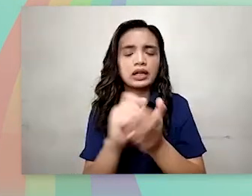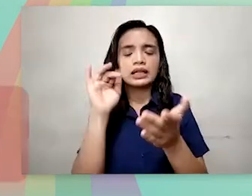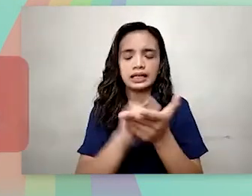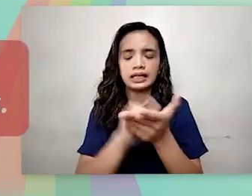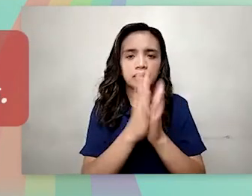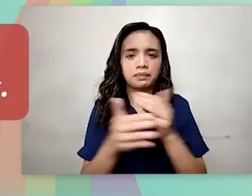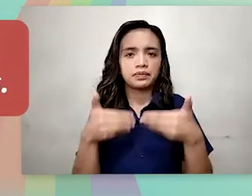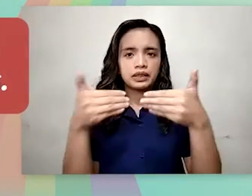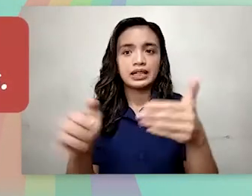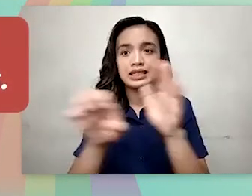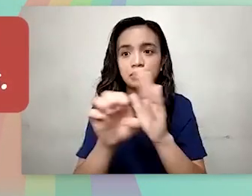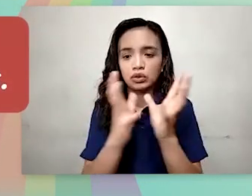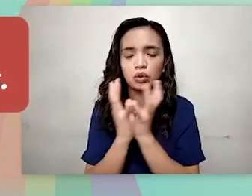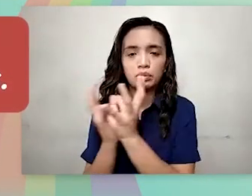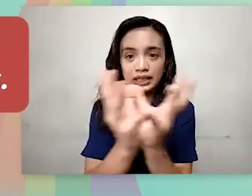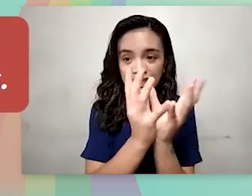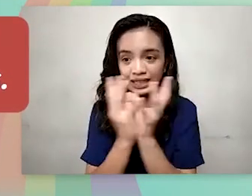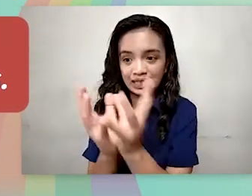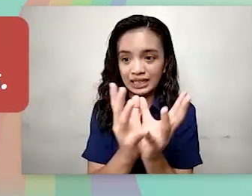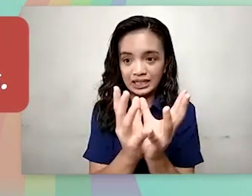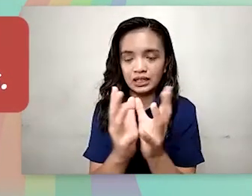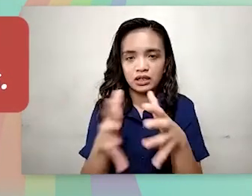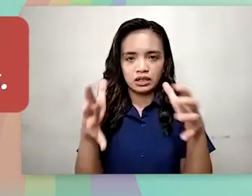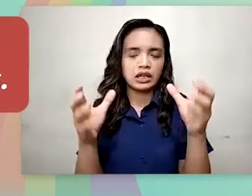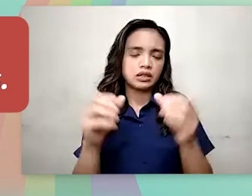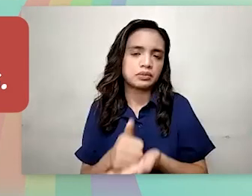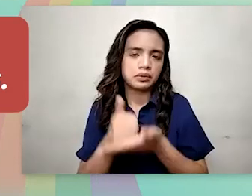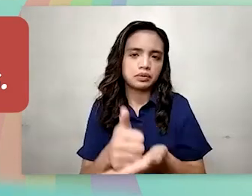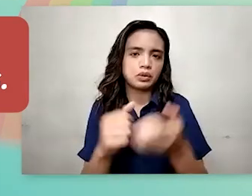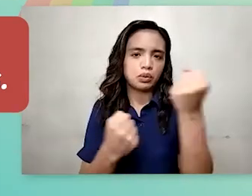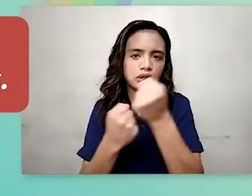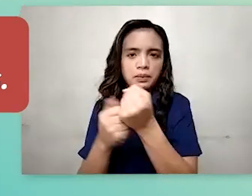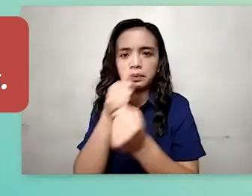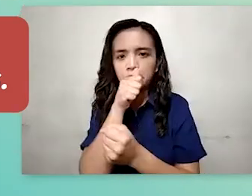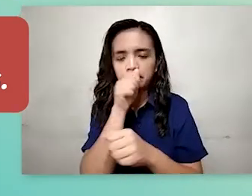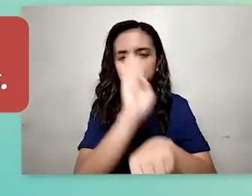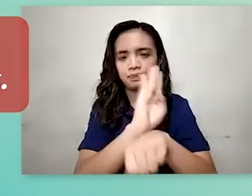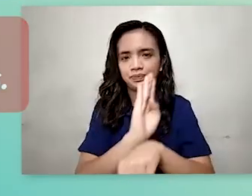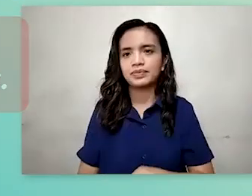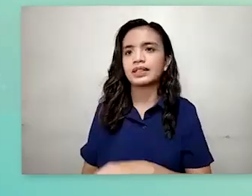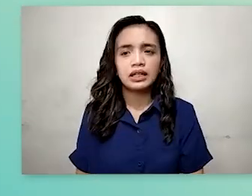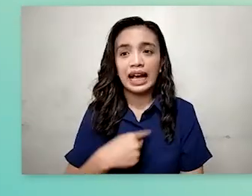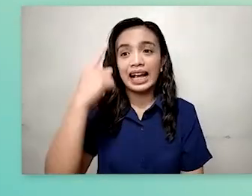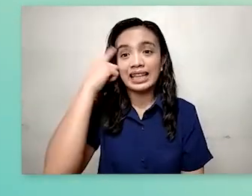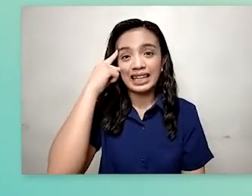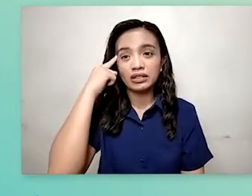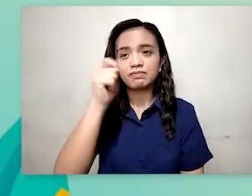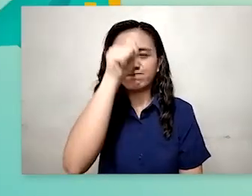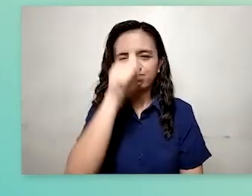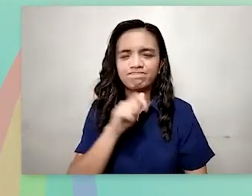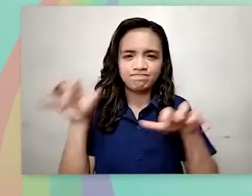management, you put that forward, we become more resilient, the community grows, and we all support a thriving business. Well, I